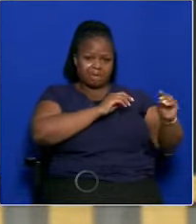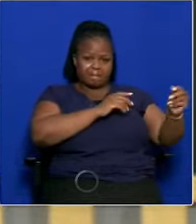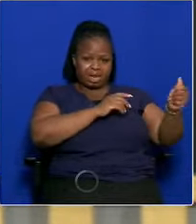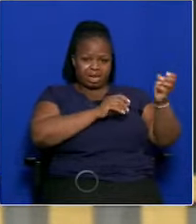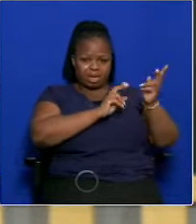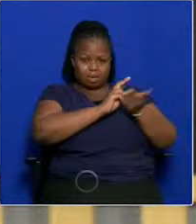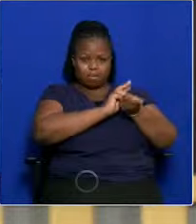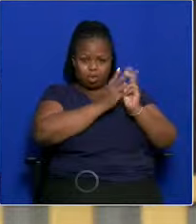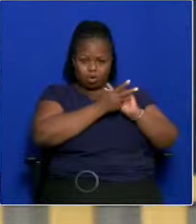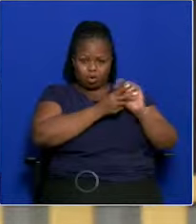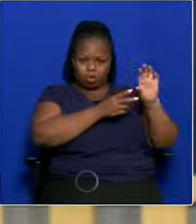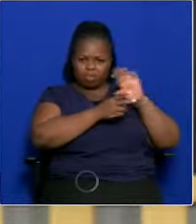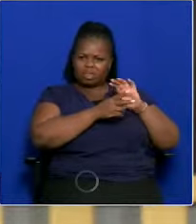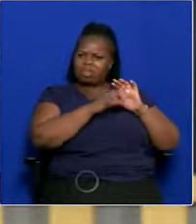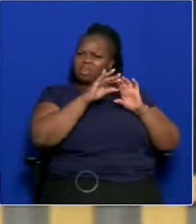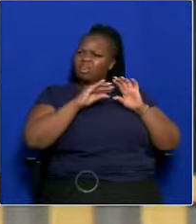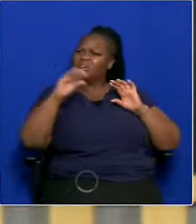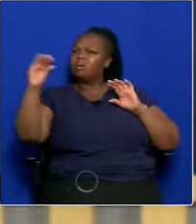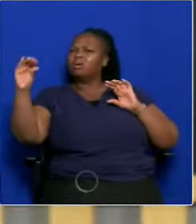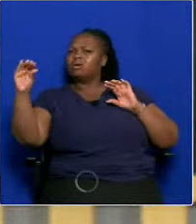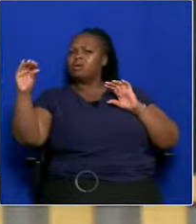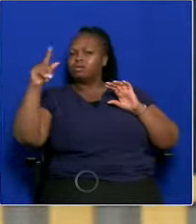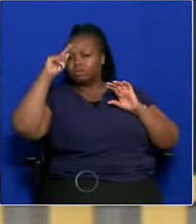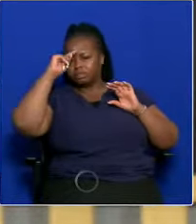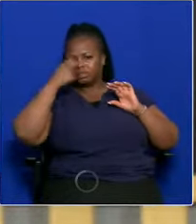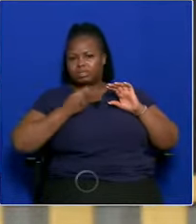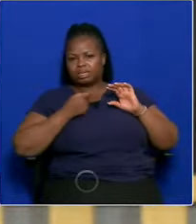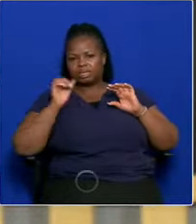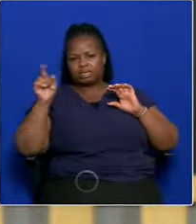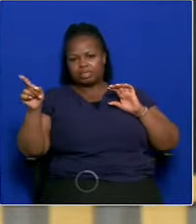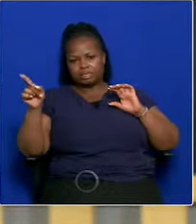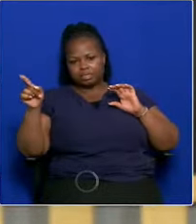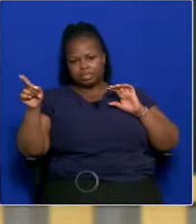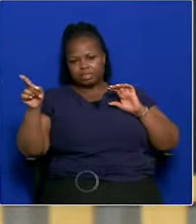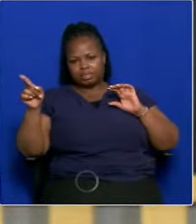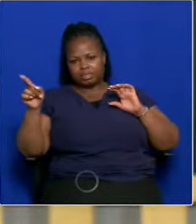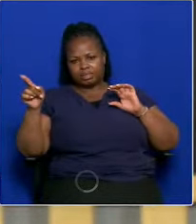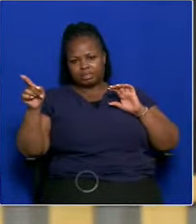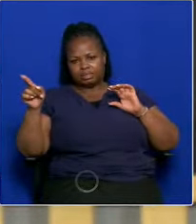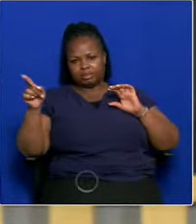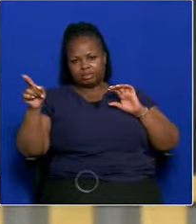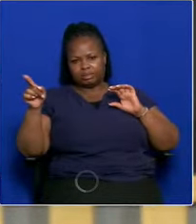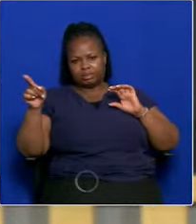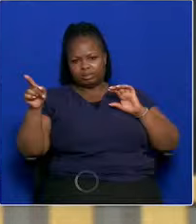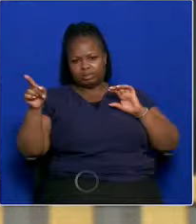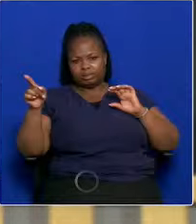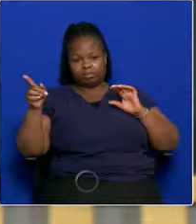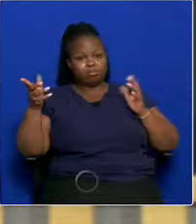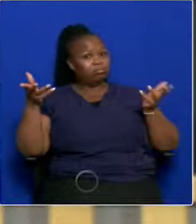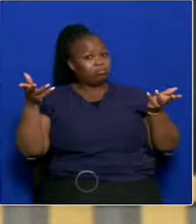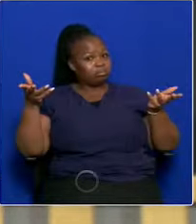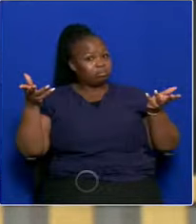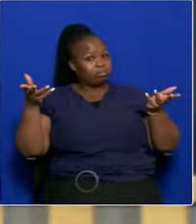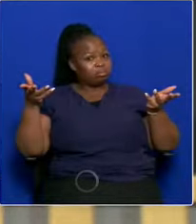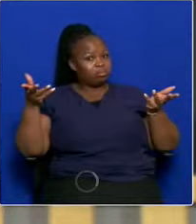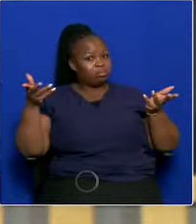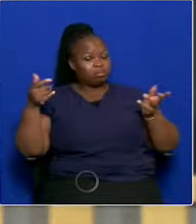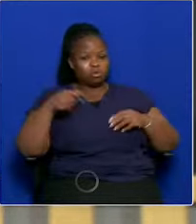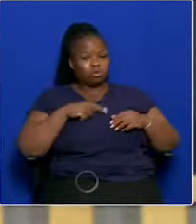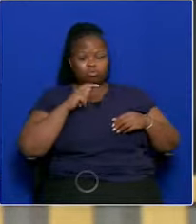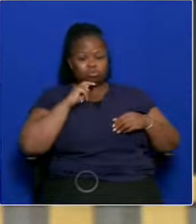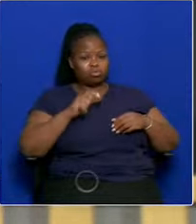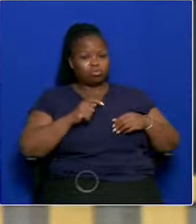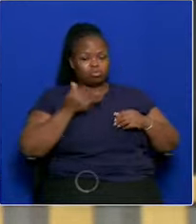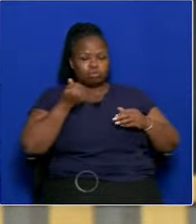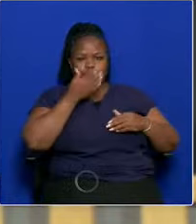loan go? And then you point us to your son, which we would not have known if the question had not been